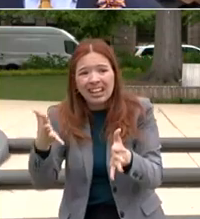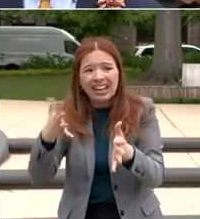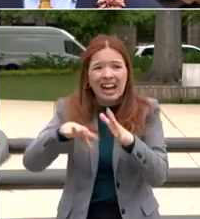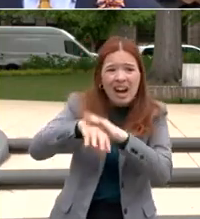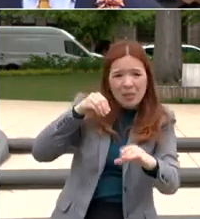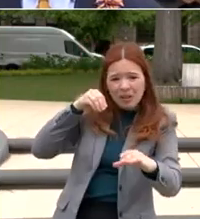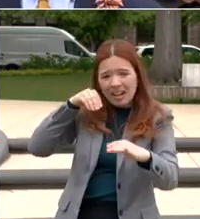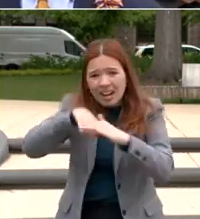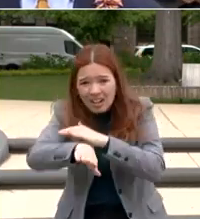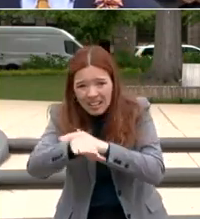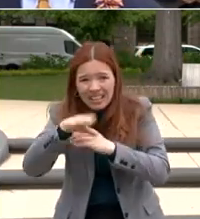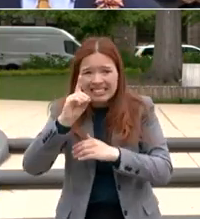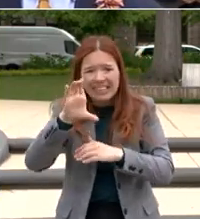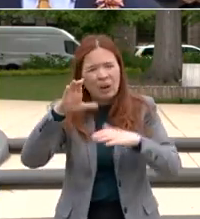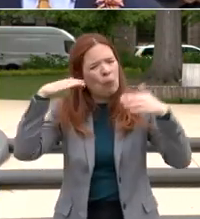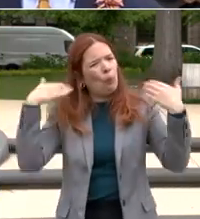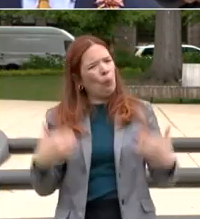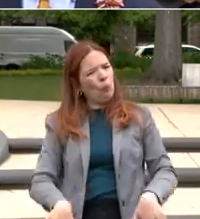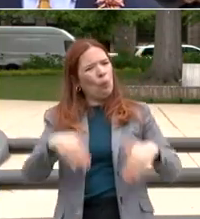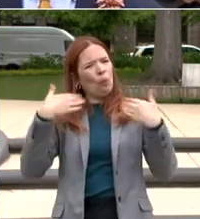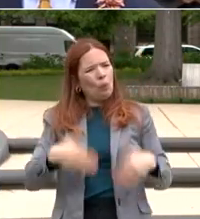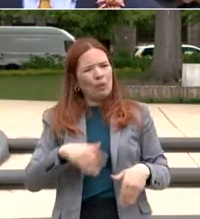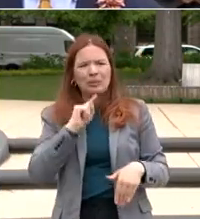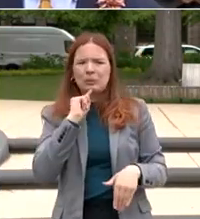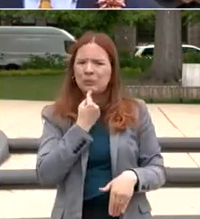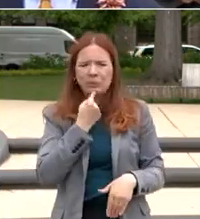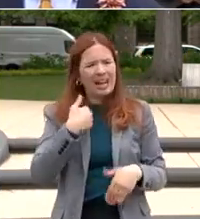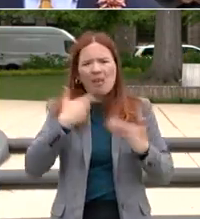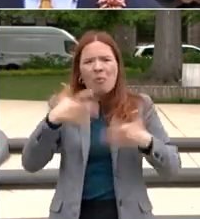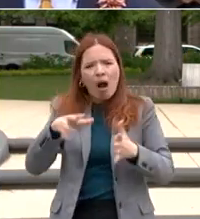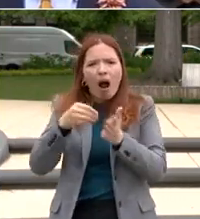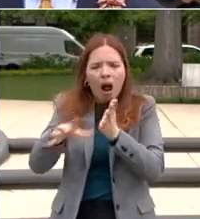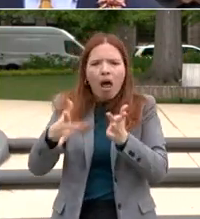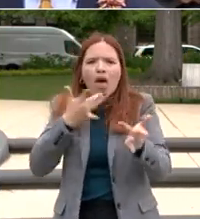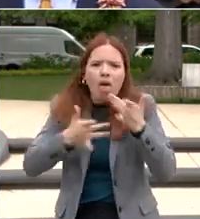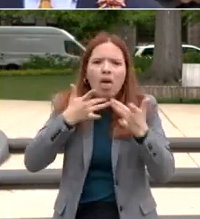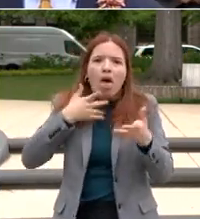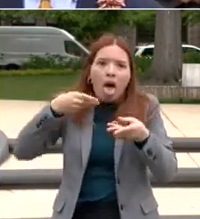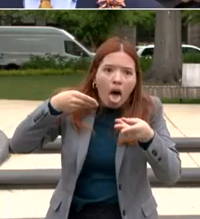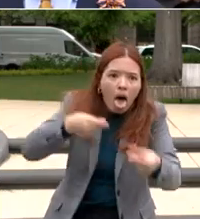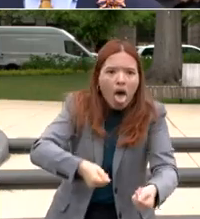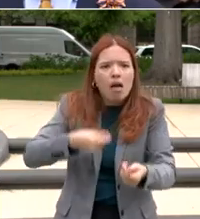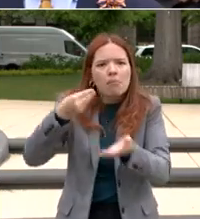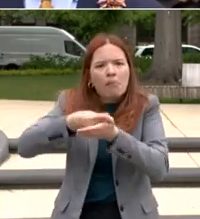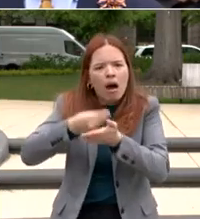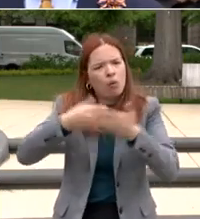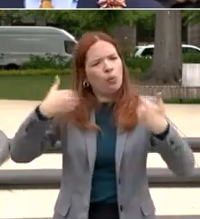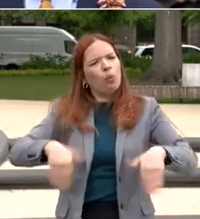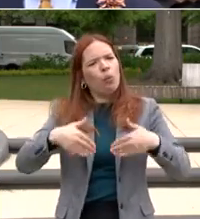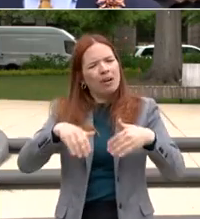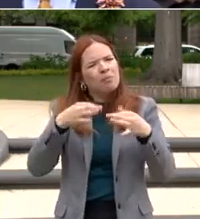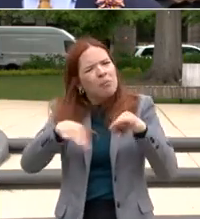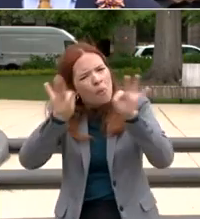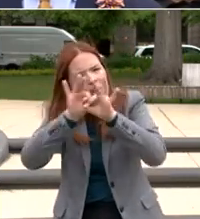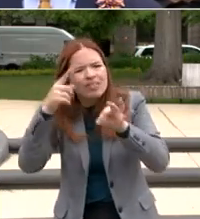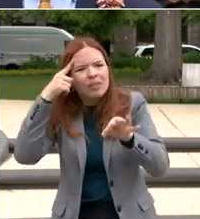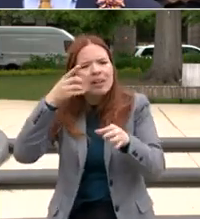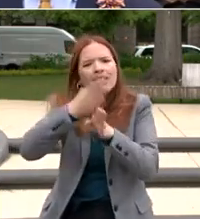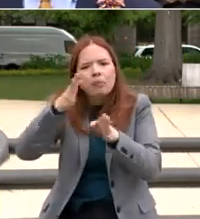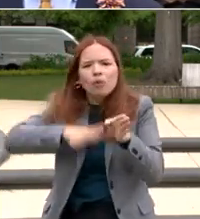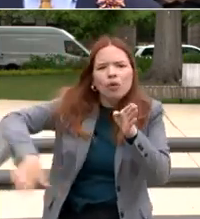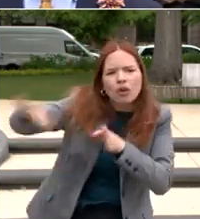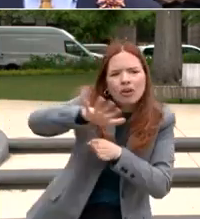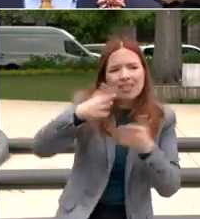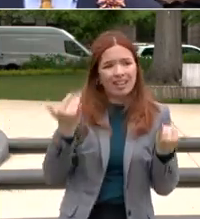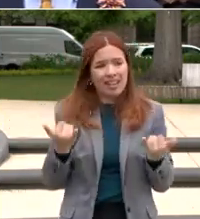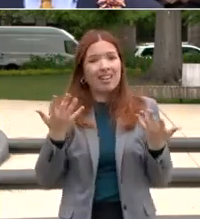downtown. In fact, not just the downtown, but its surrounding neighborhoods. Today marks exactly 15 years since